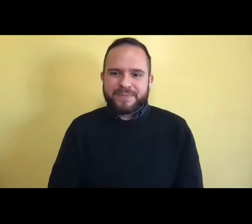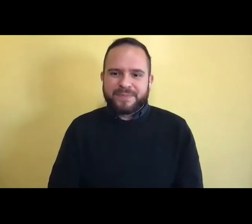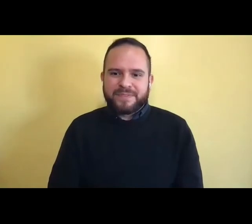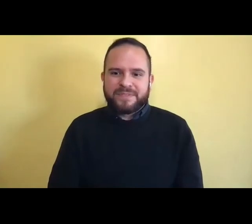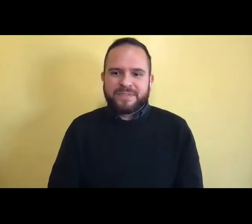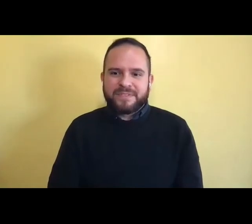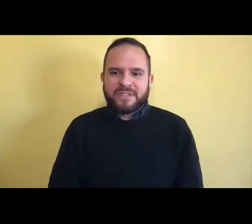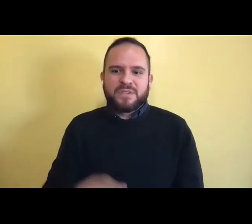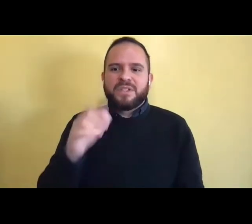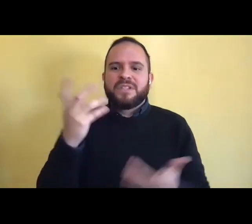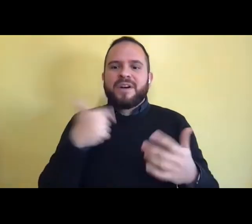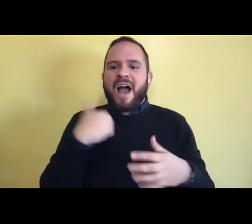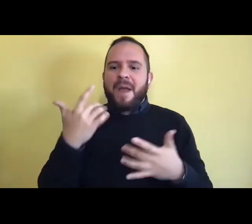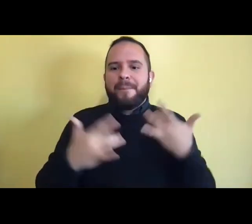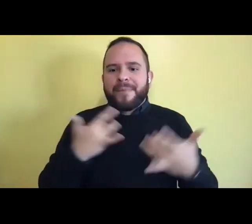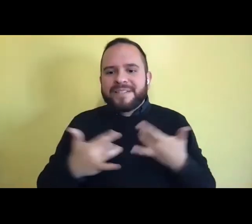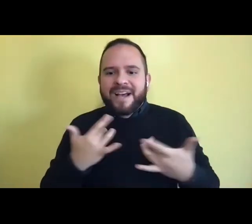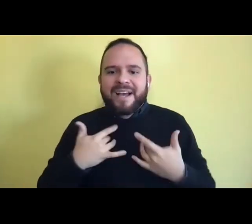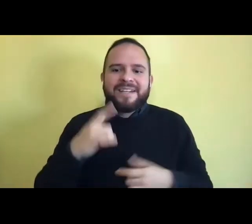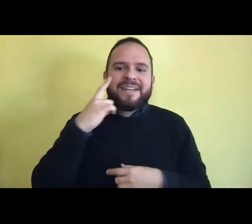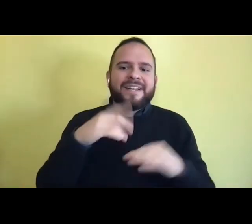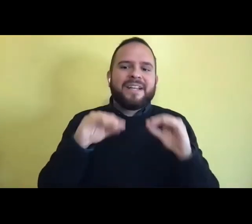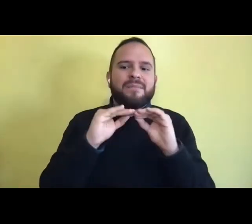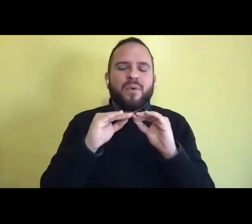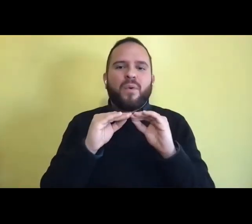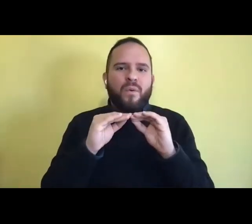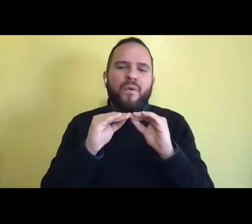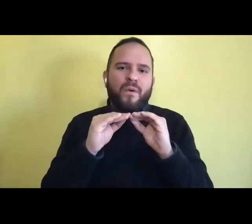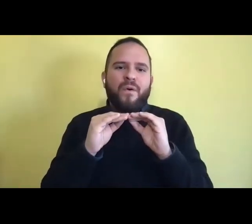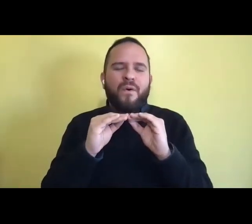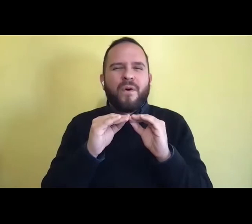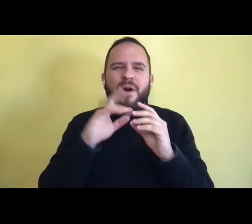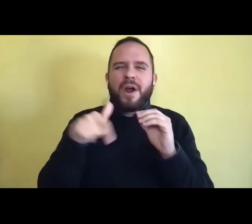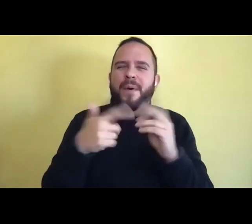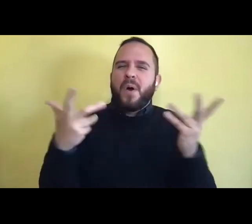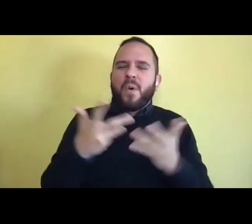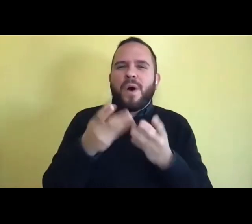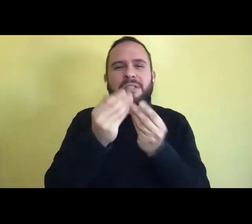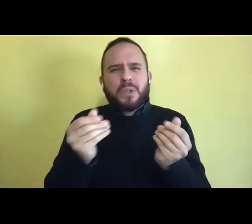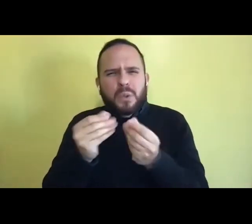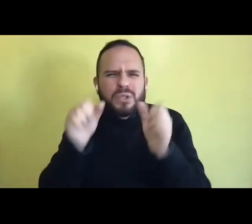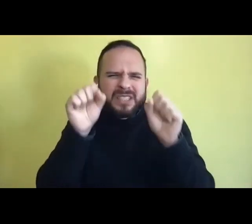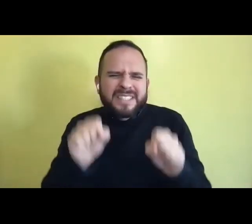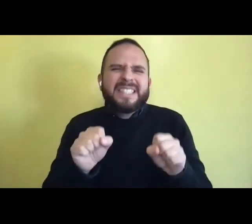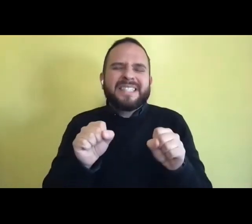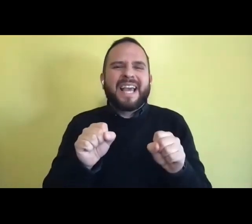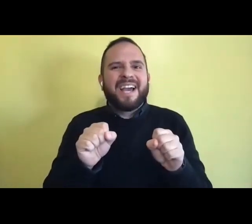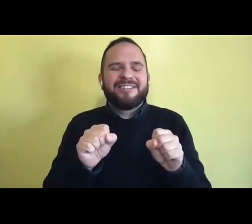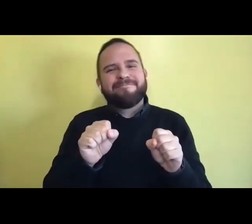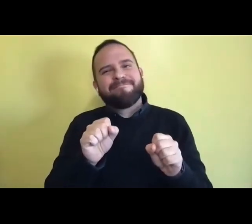excited to think more about what solutions can come about that really